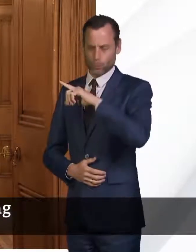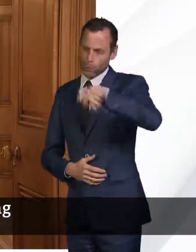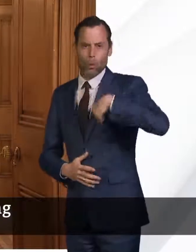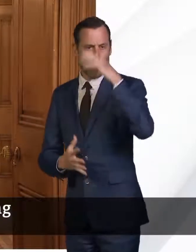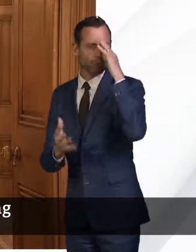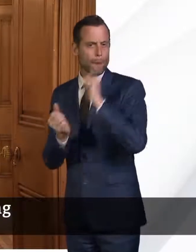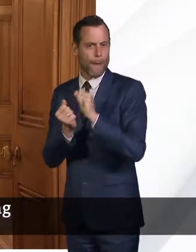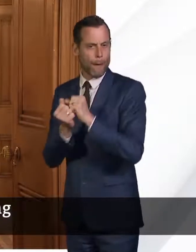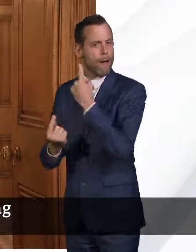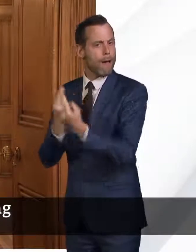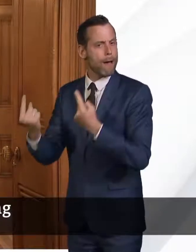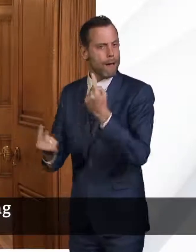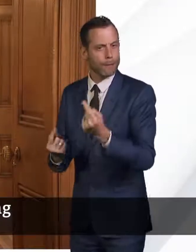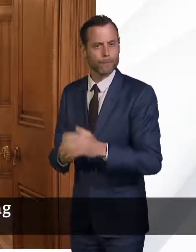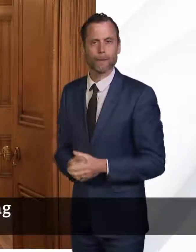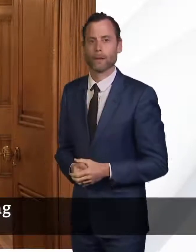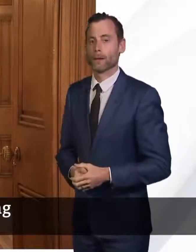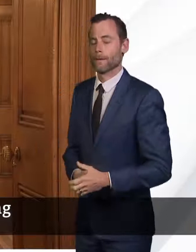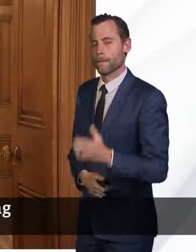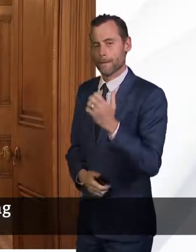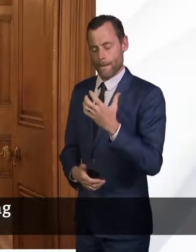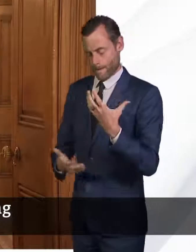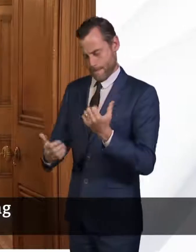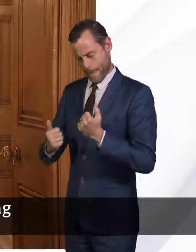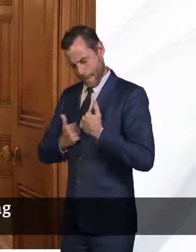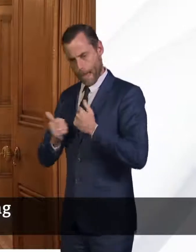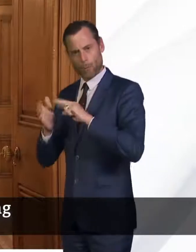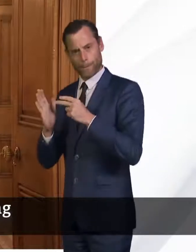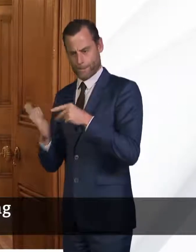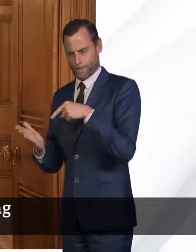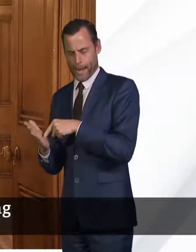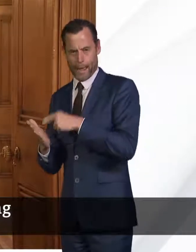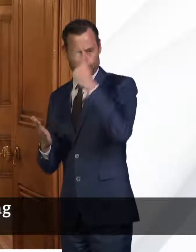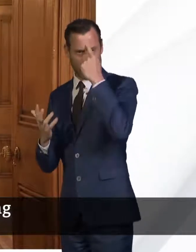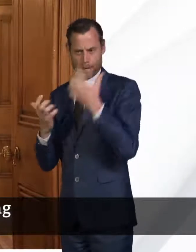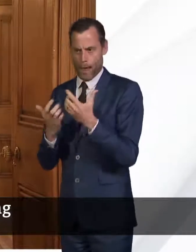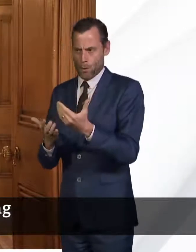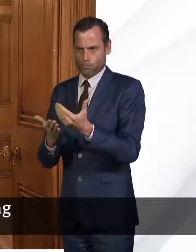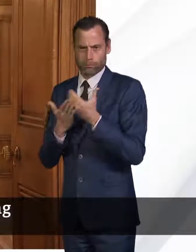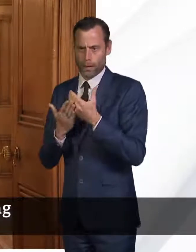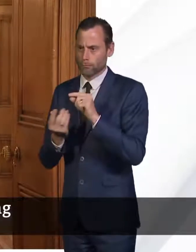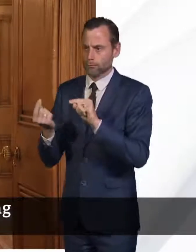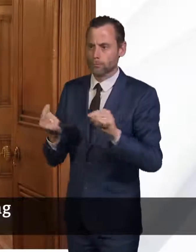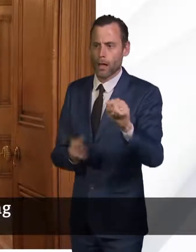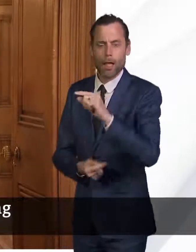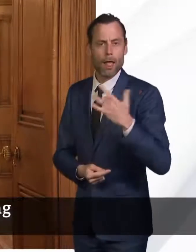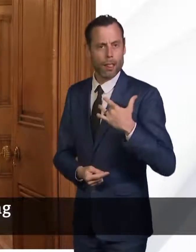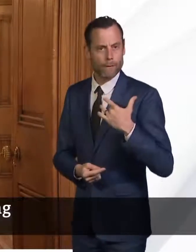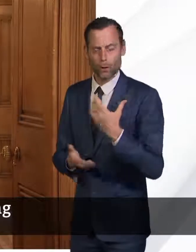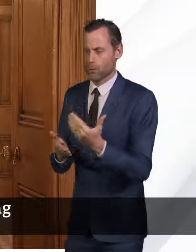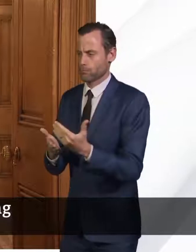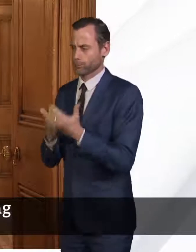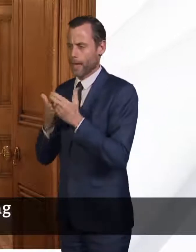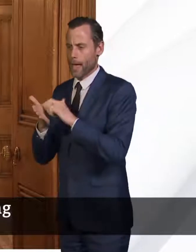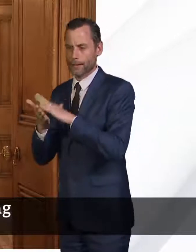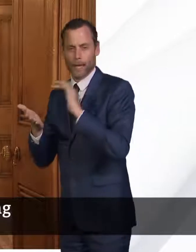Every day, we're working through our plan to protect life and to protect the NHS, slowing the